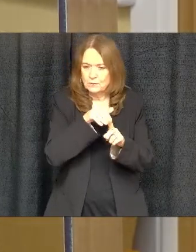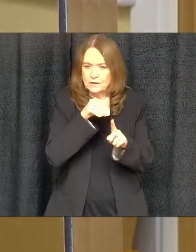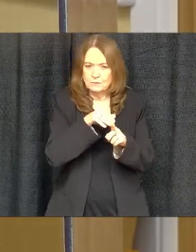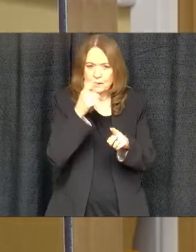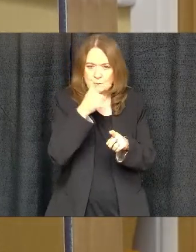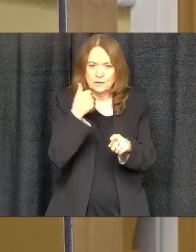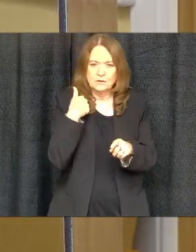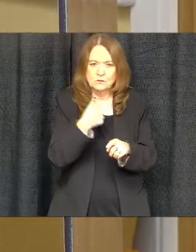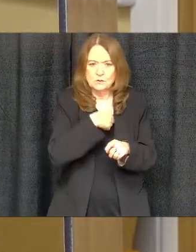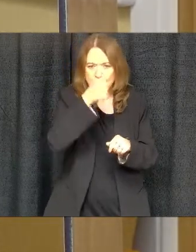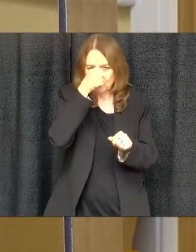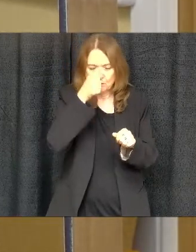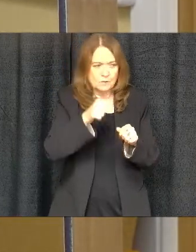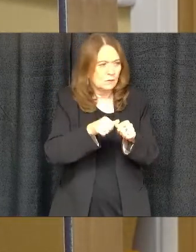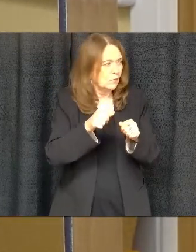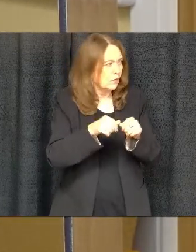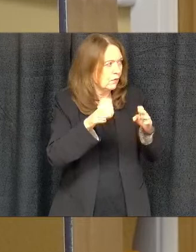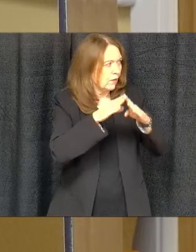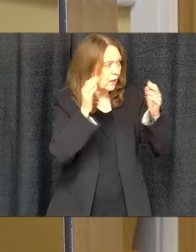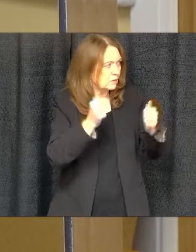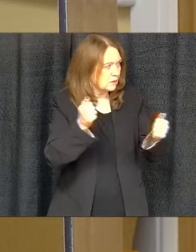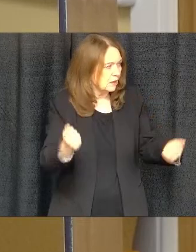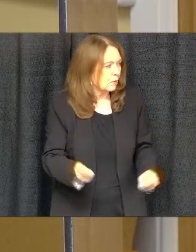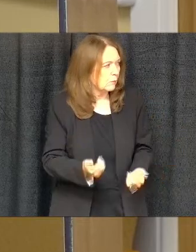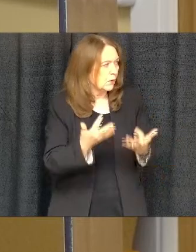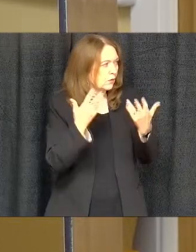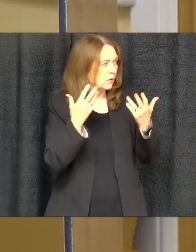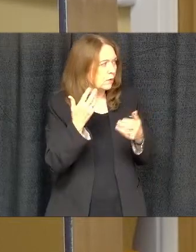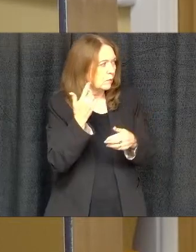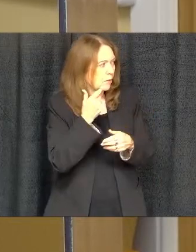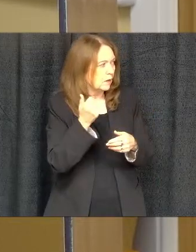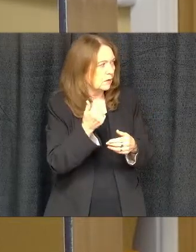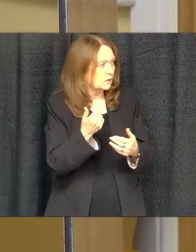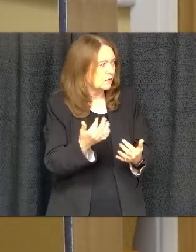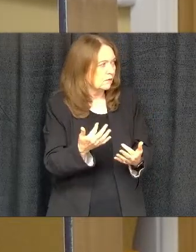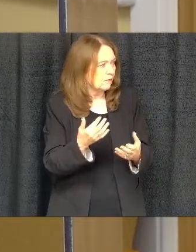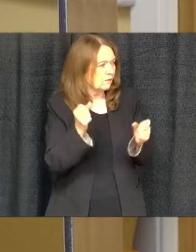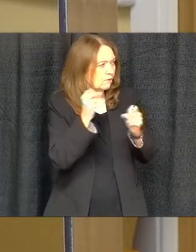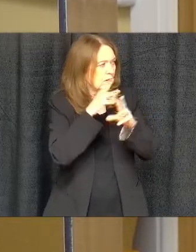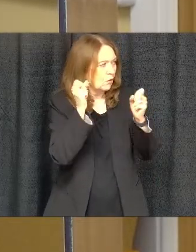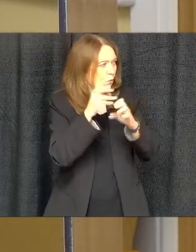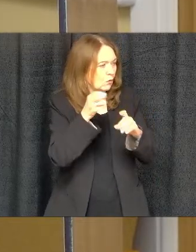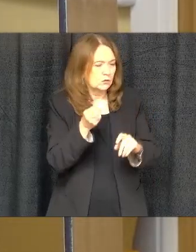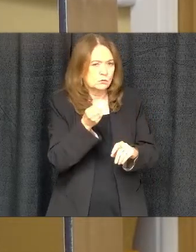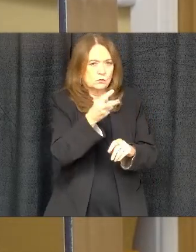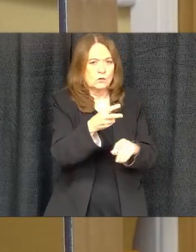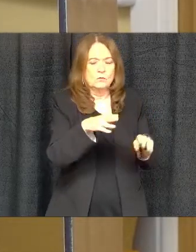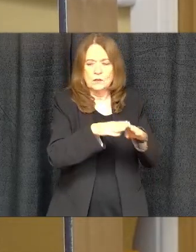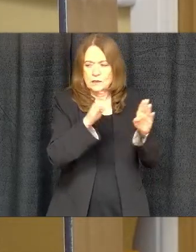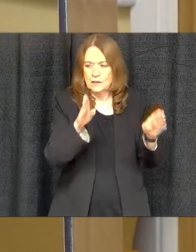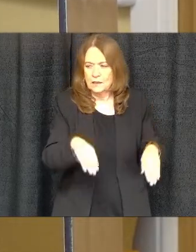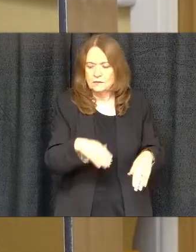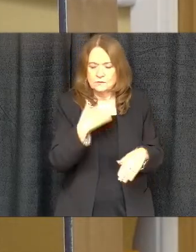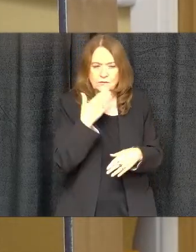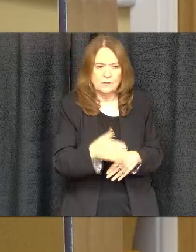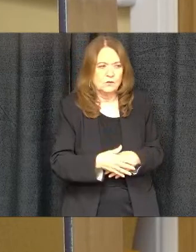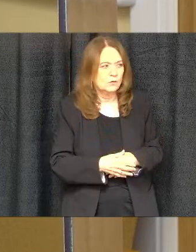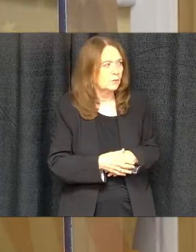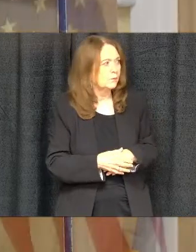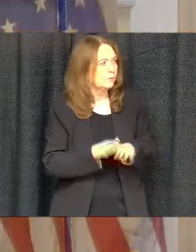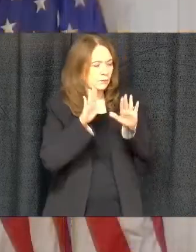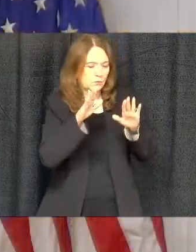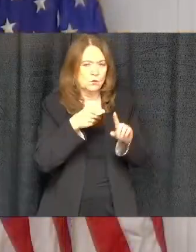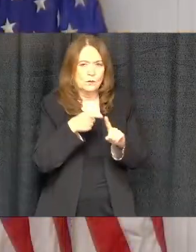we remember that a house got burned up because fireworks were thrown into that house. Thank you. Great